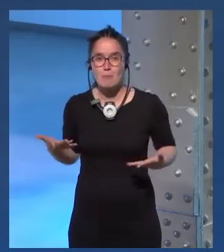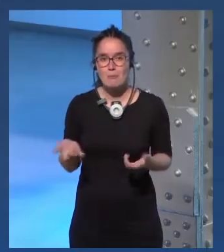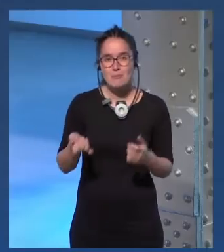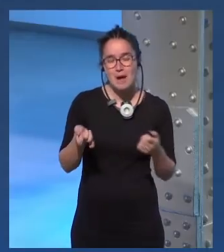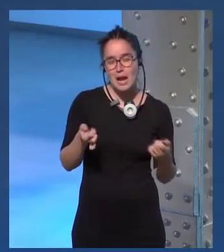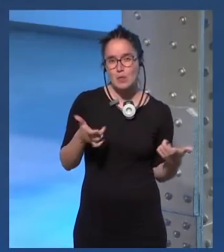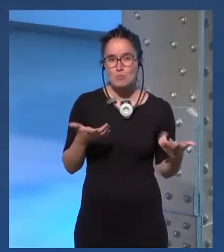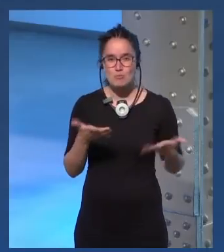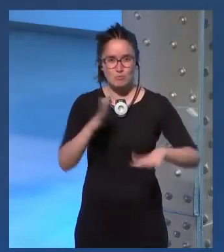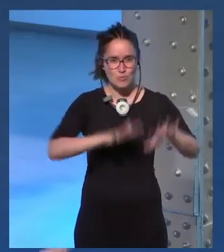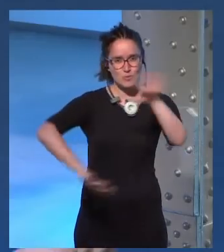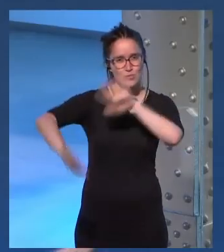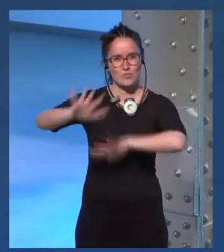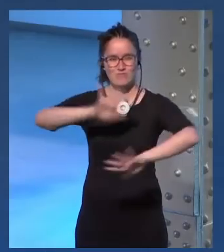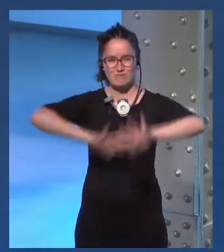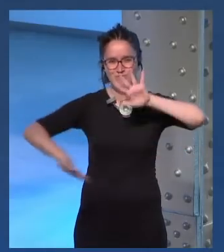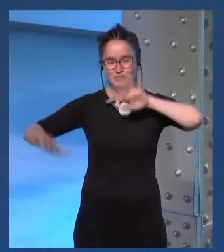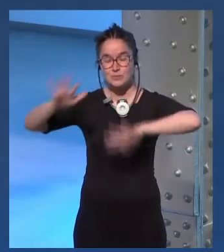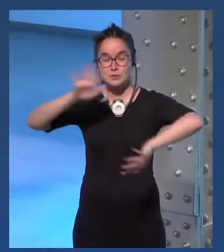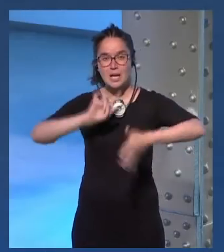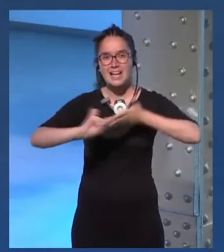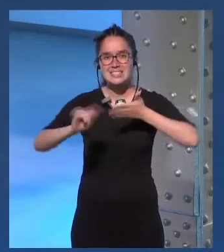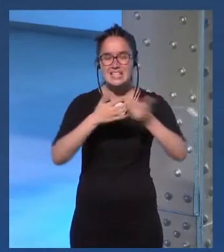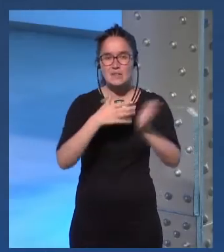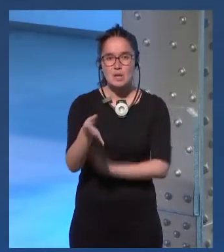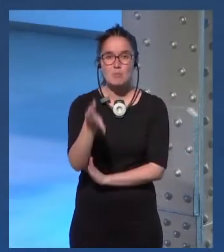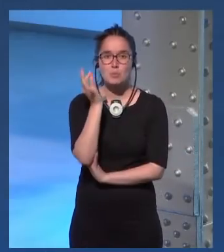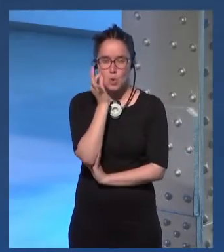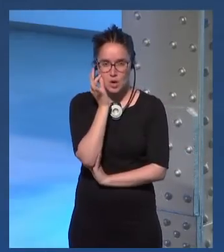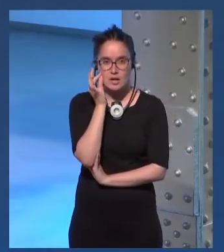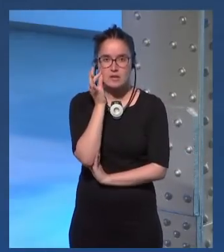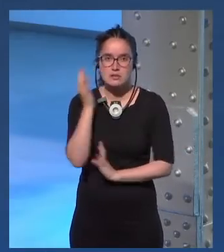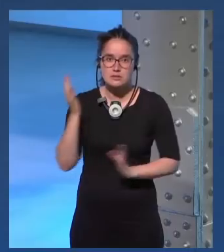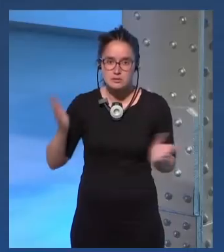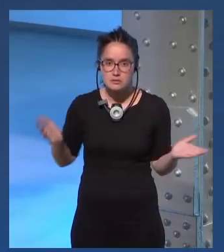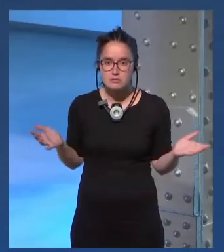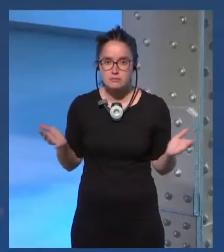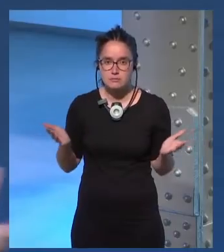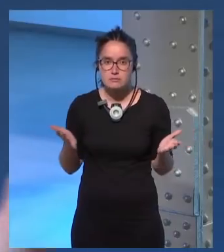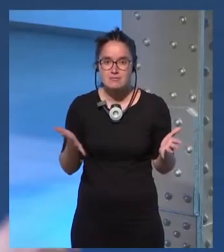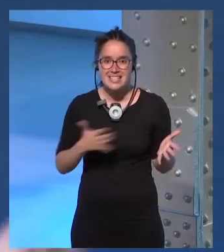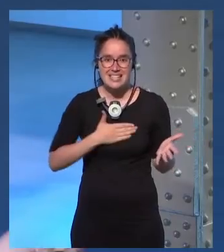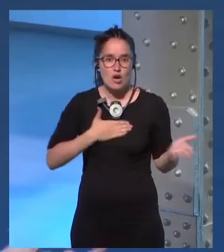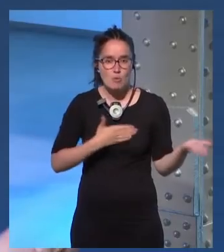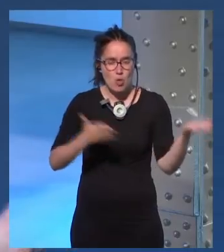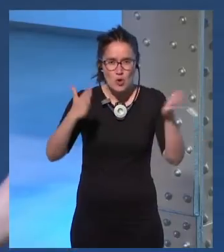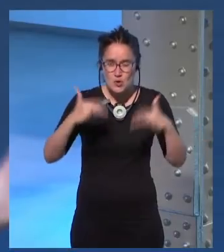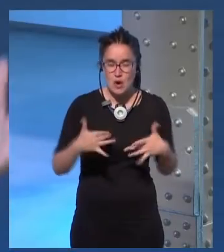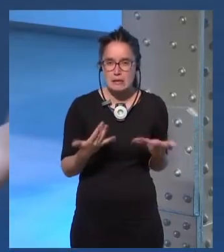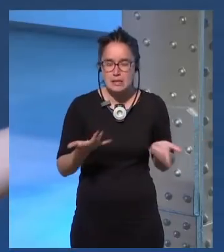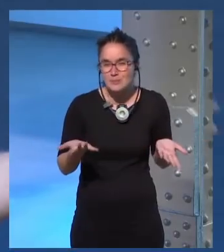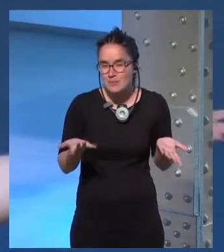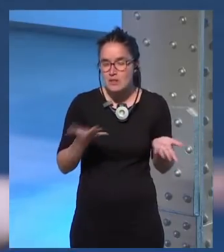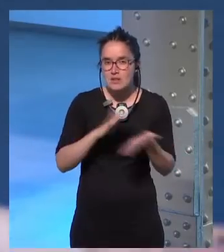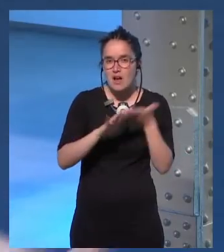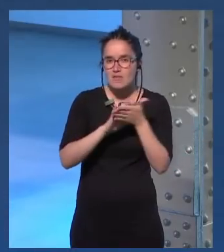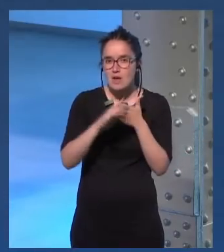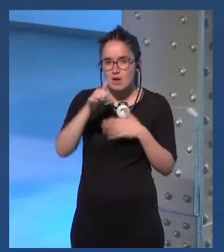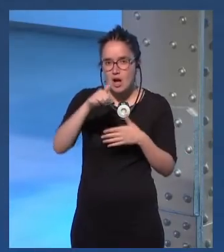the woman who we don't like. And I think it's very complicated to create women who are not nice,